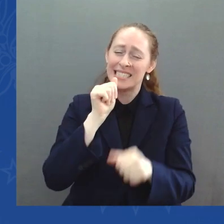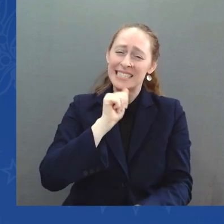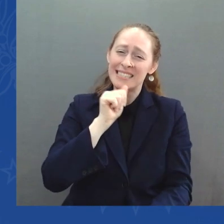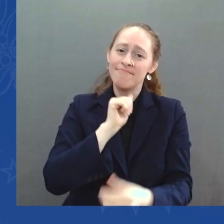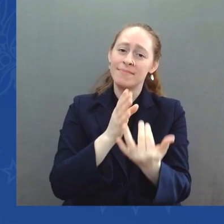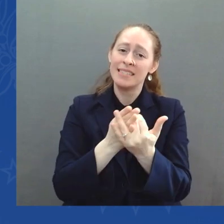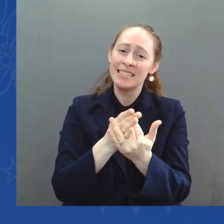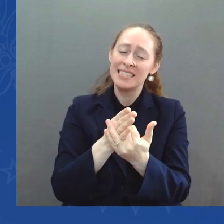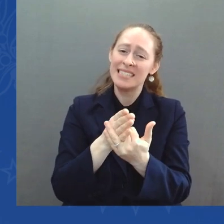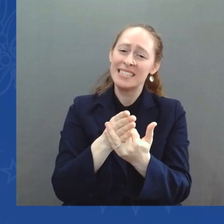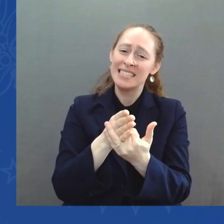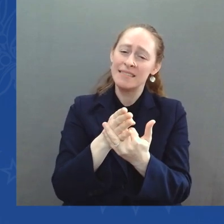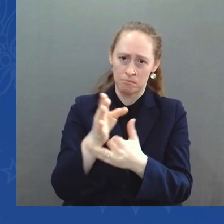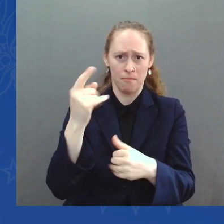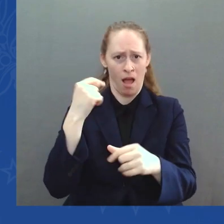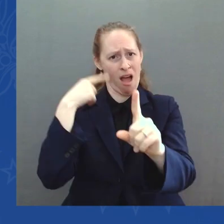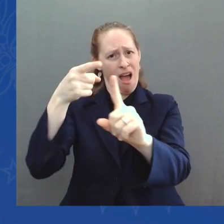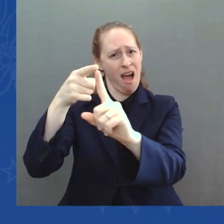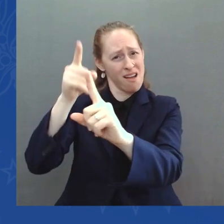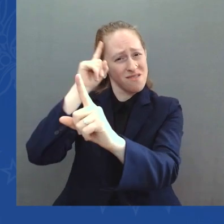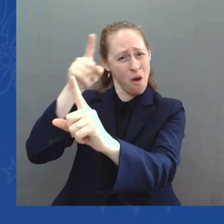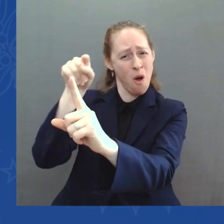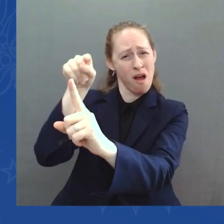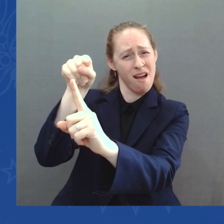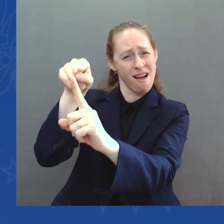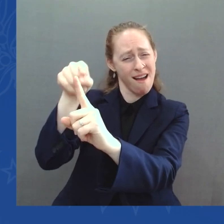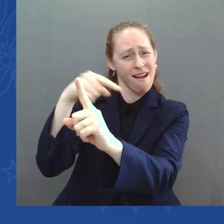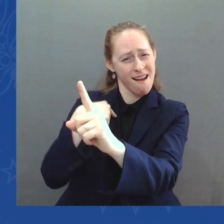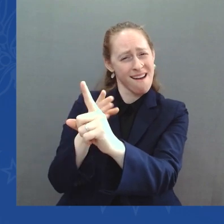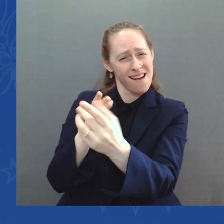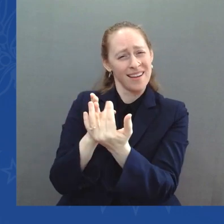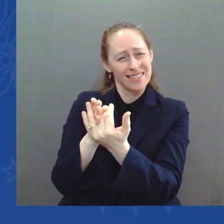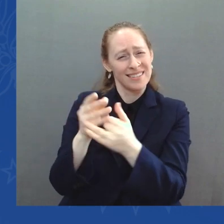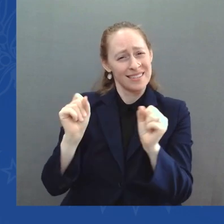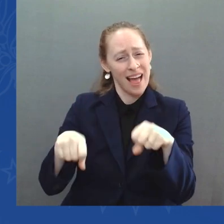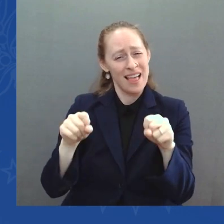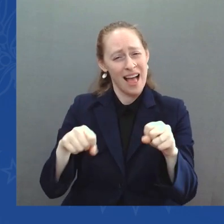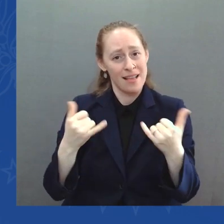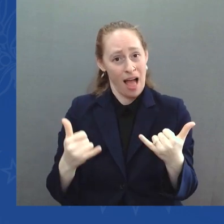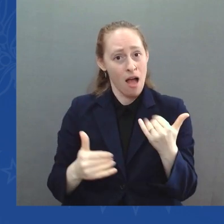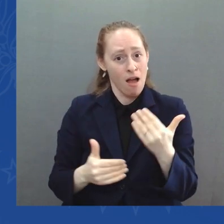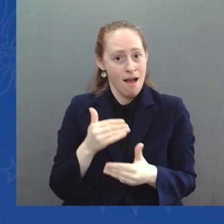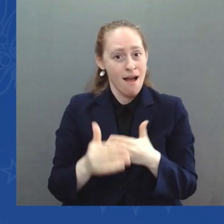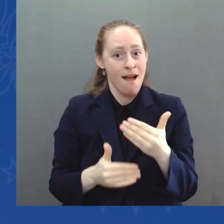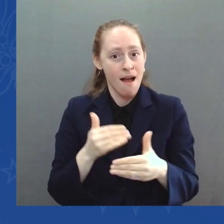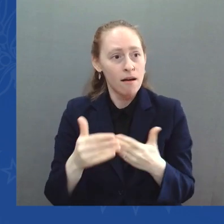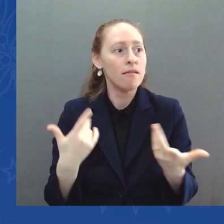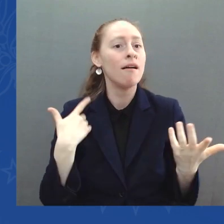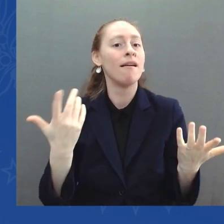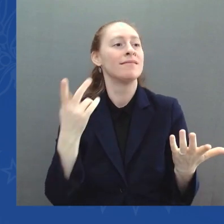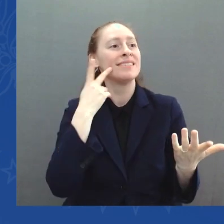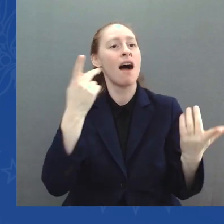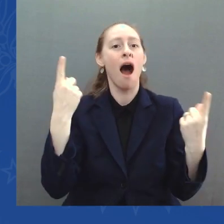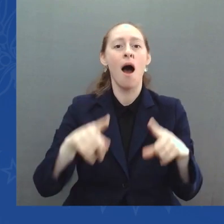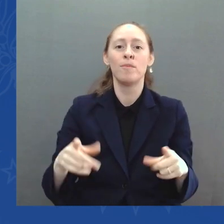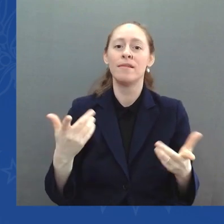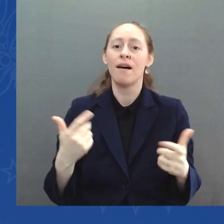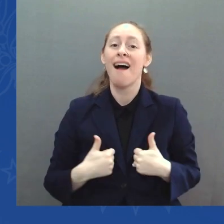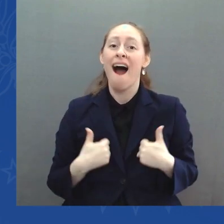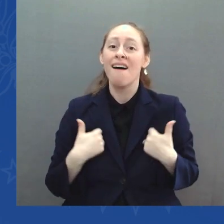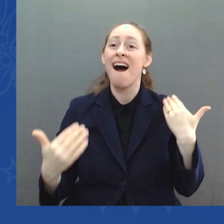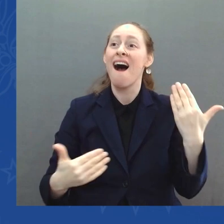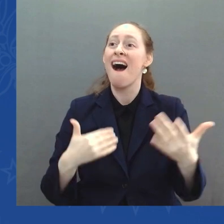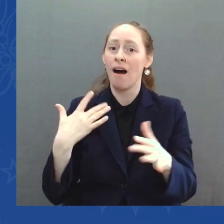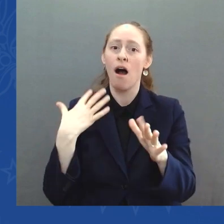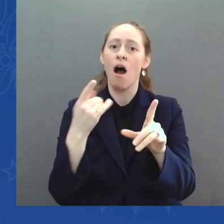We can't surrender that now. Congress, please act. You have to act immediately. The consequences of